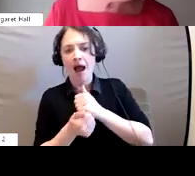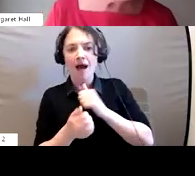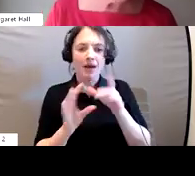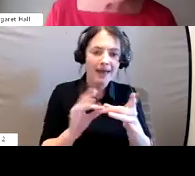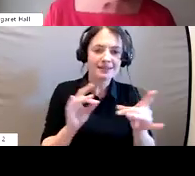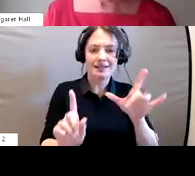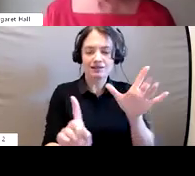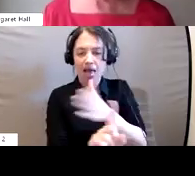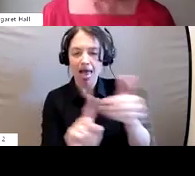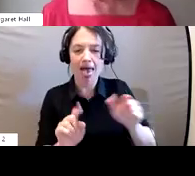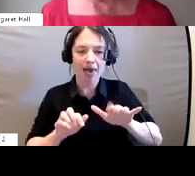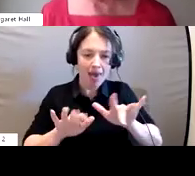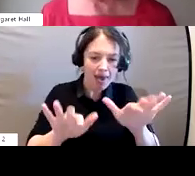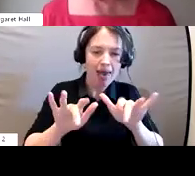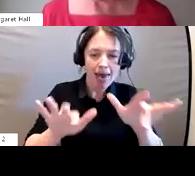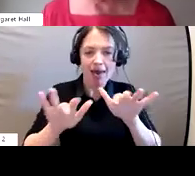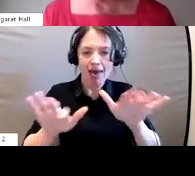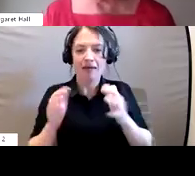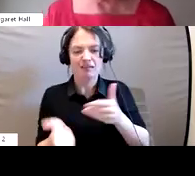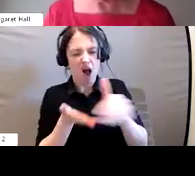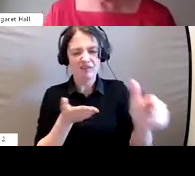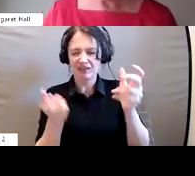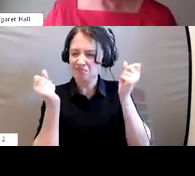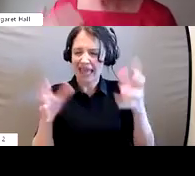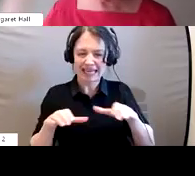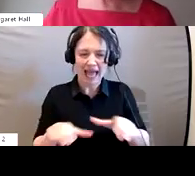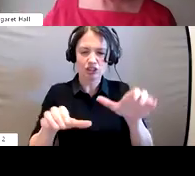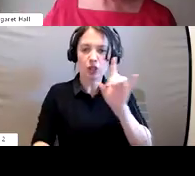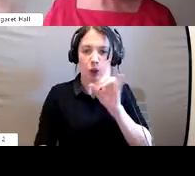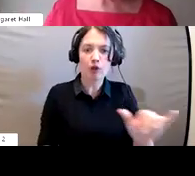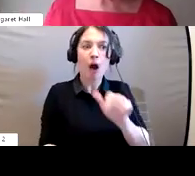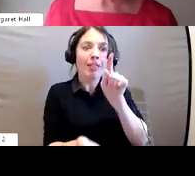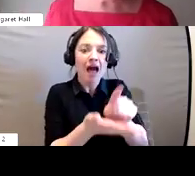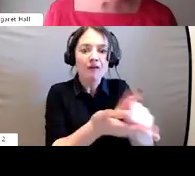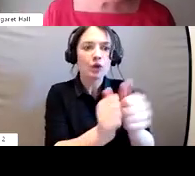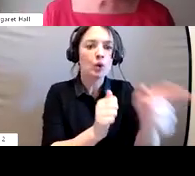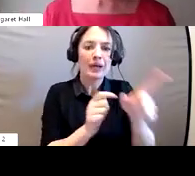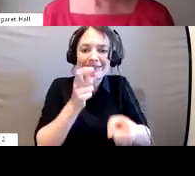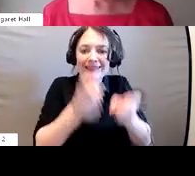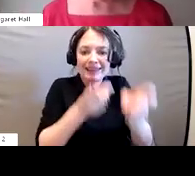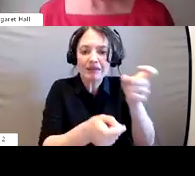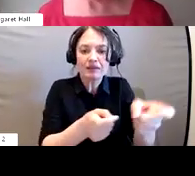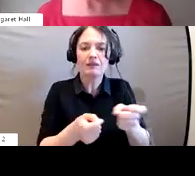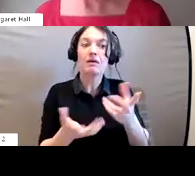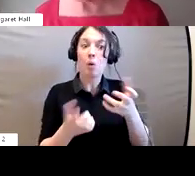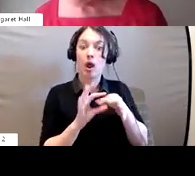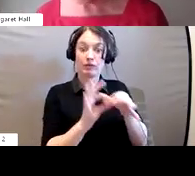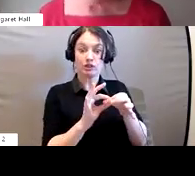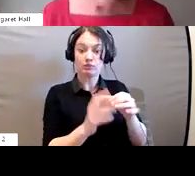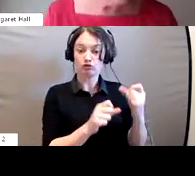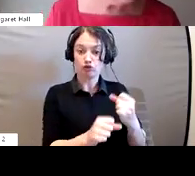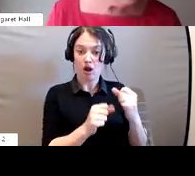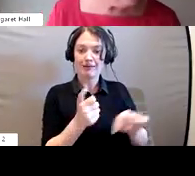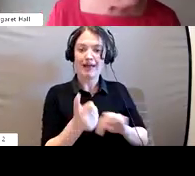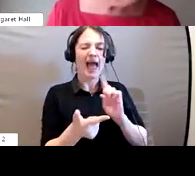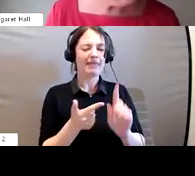of excessive love bombing kind of behavior for the purpose of building a relationship that then can then be used